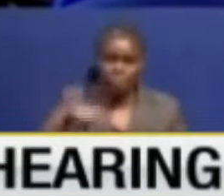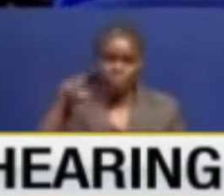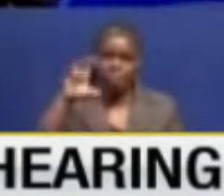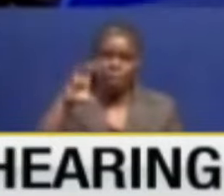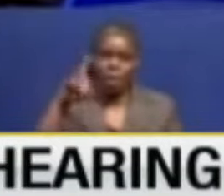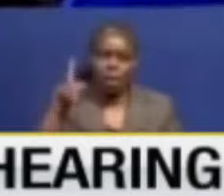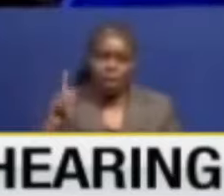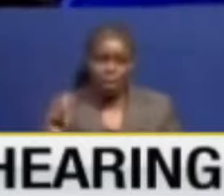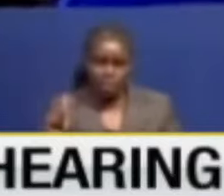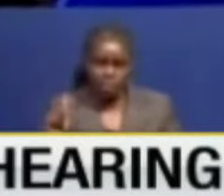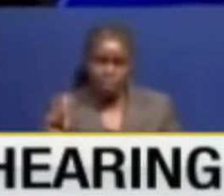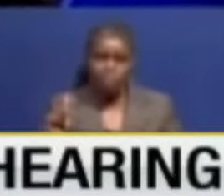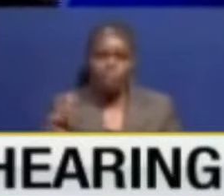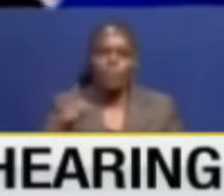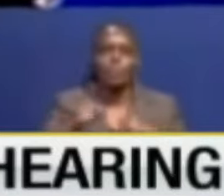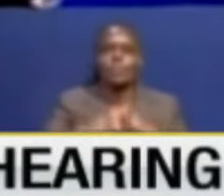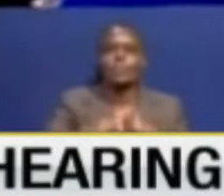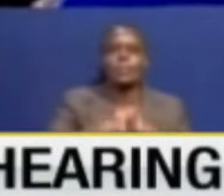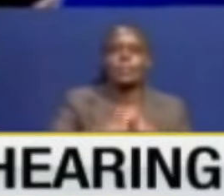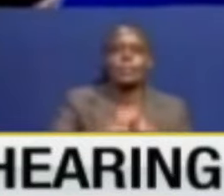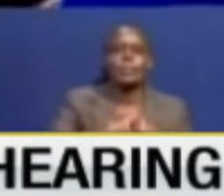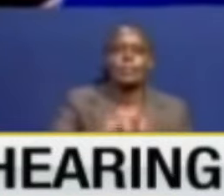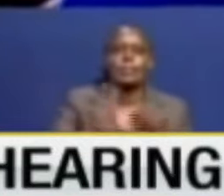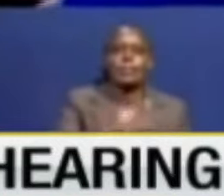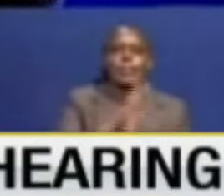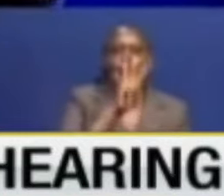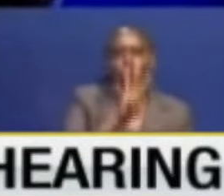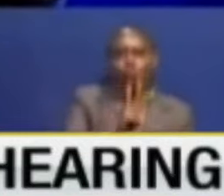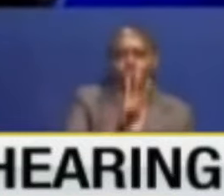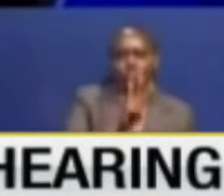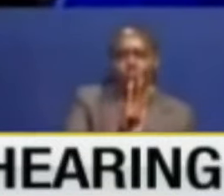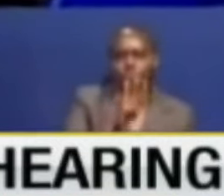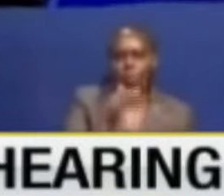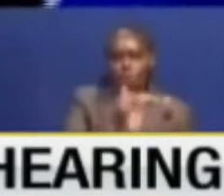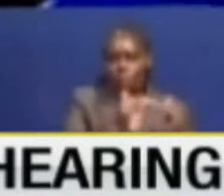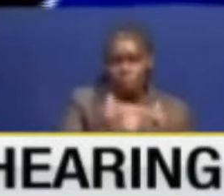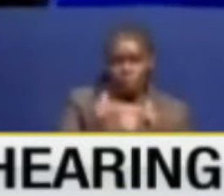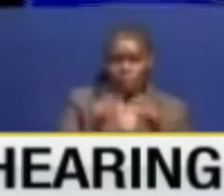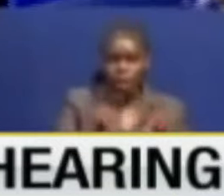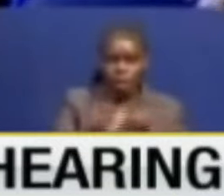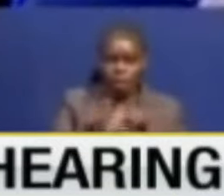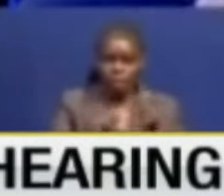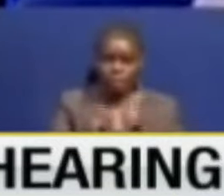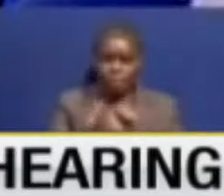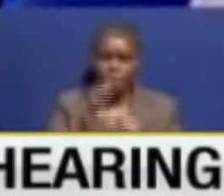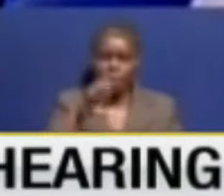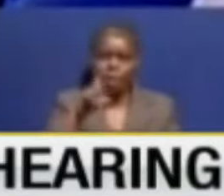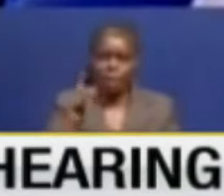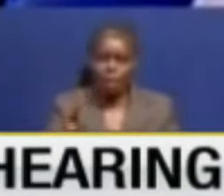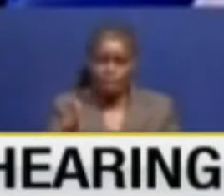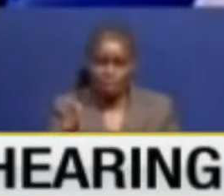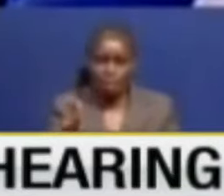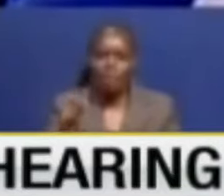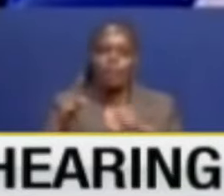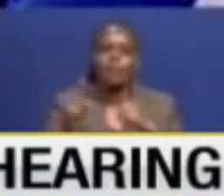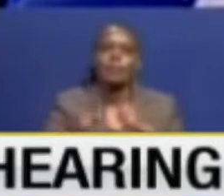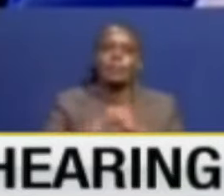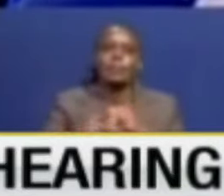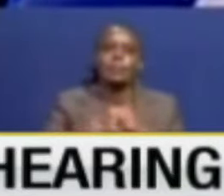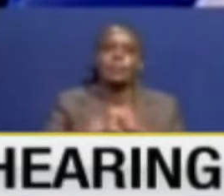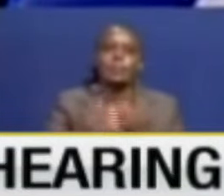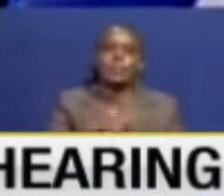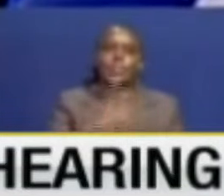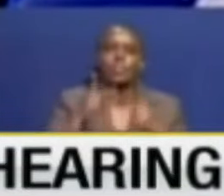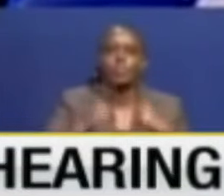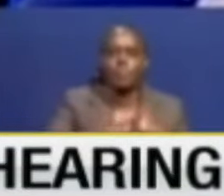Act. 6, section 4 of the Fair Administrative Action Act. 7,